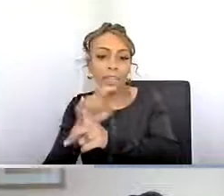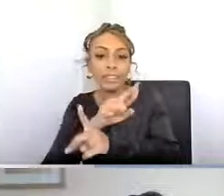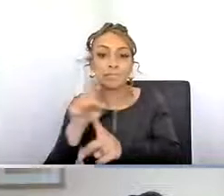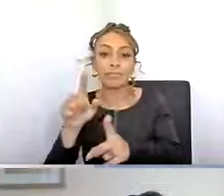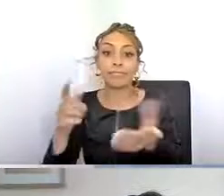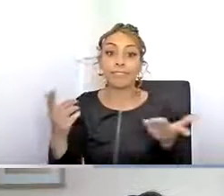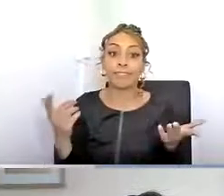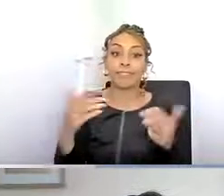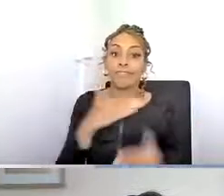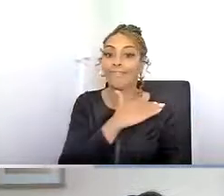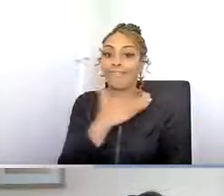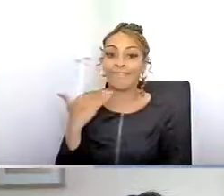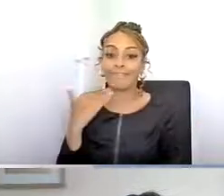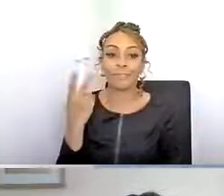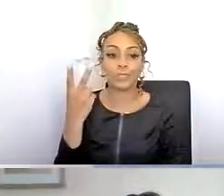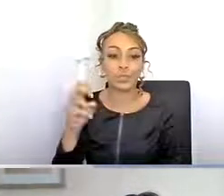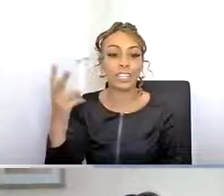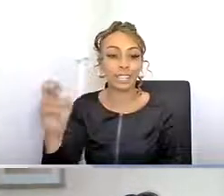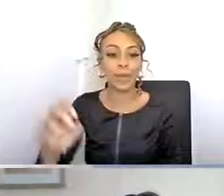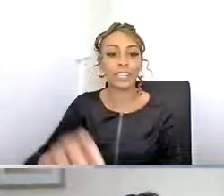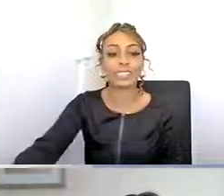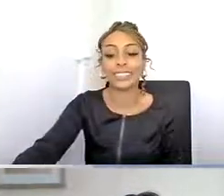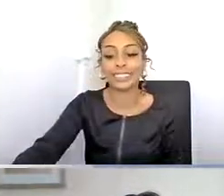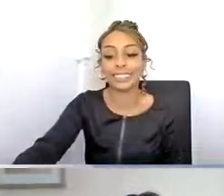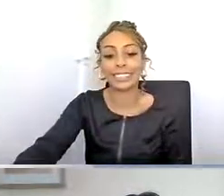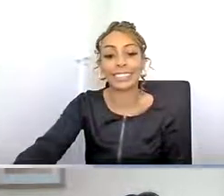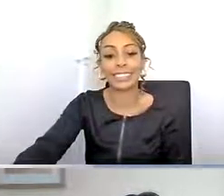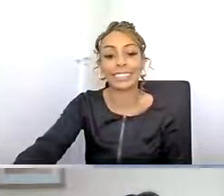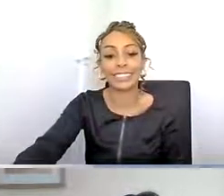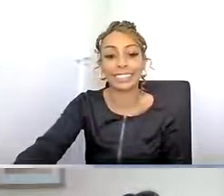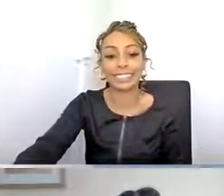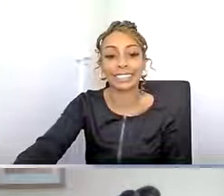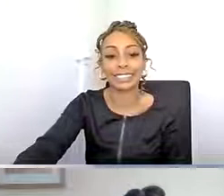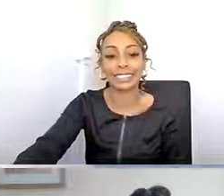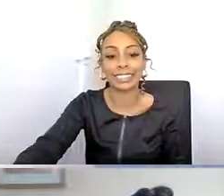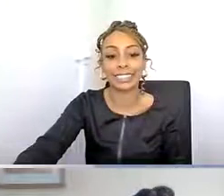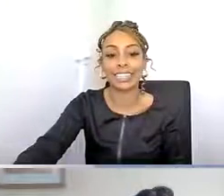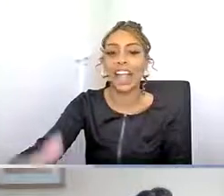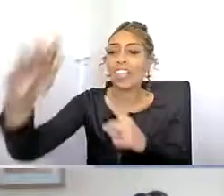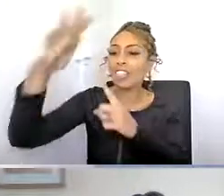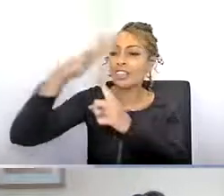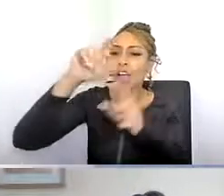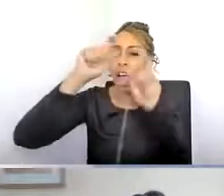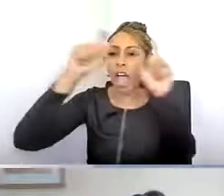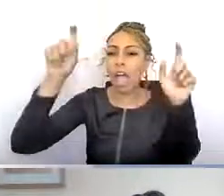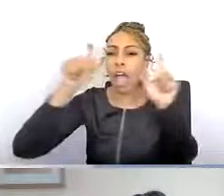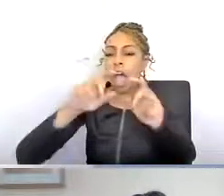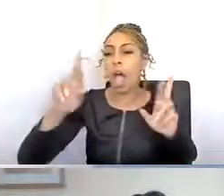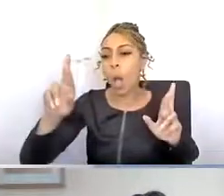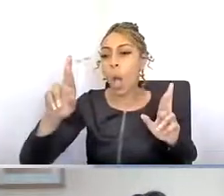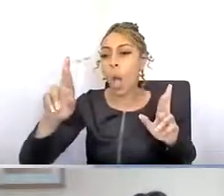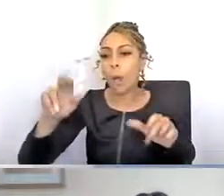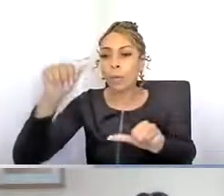doomsday exhibition date of 2020 at the top of the slide, and it had a rather sort of shorter run than we'd hoped,